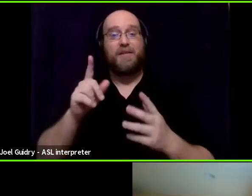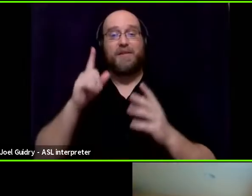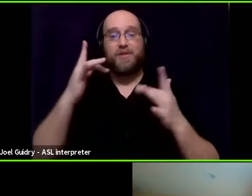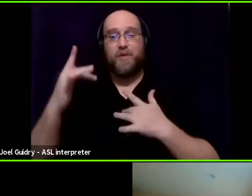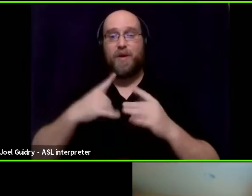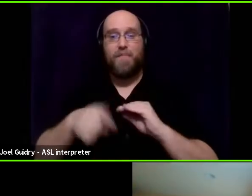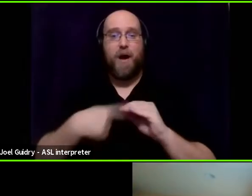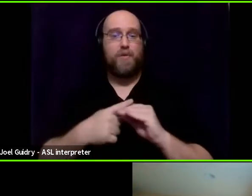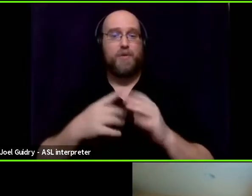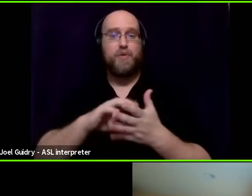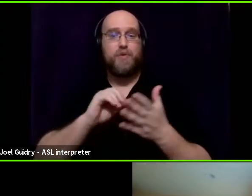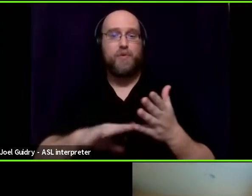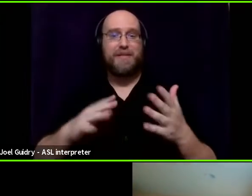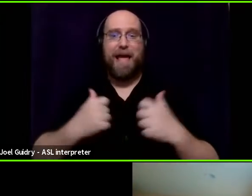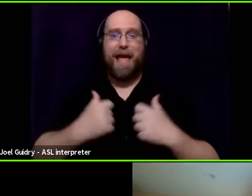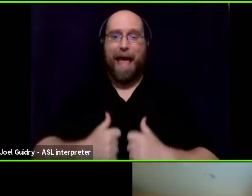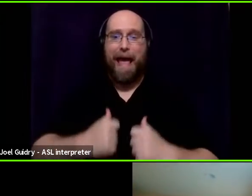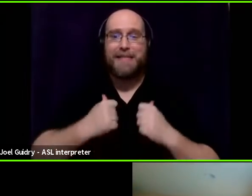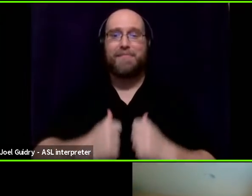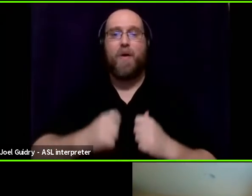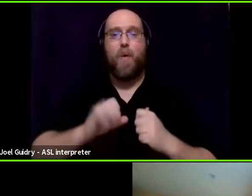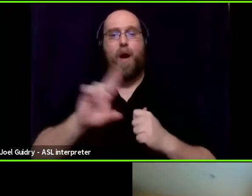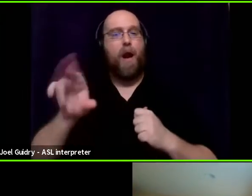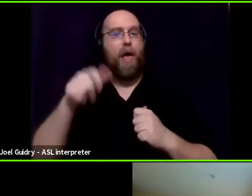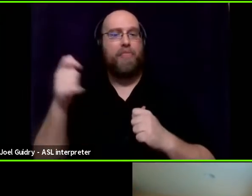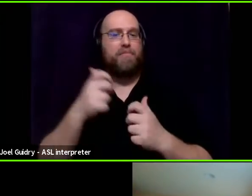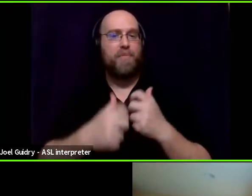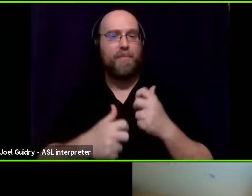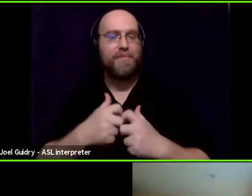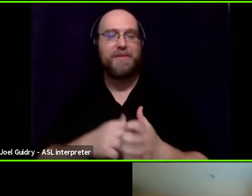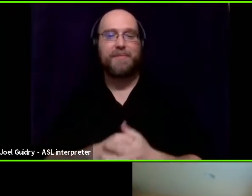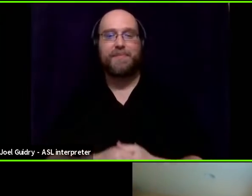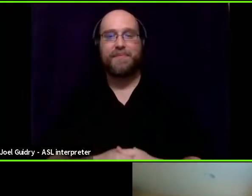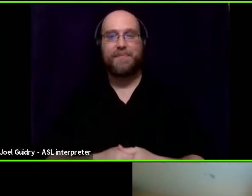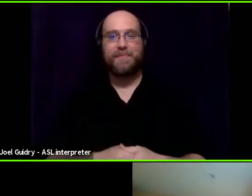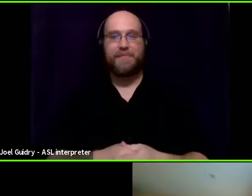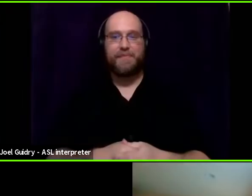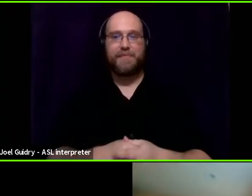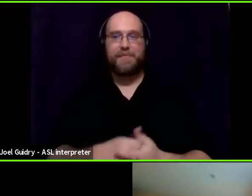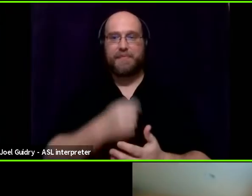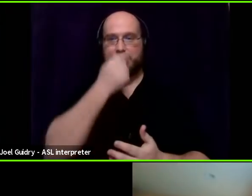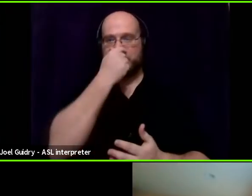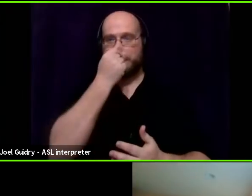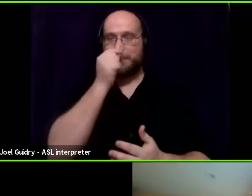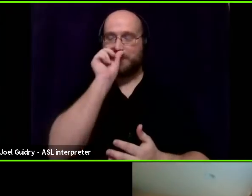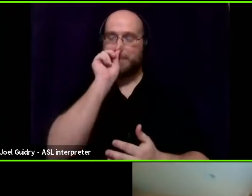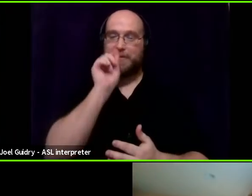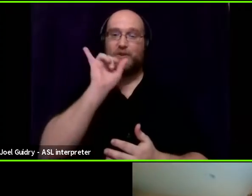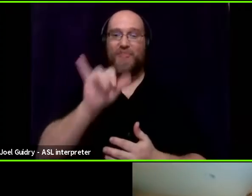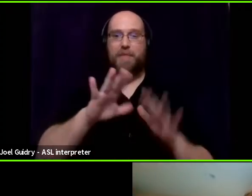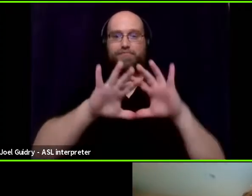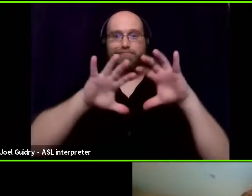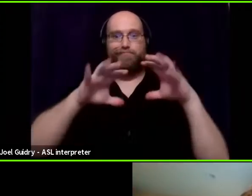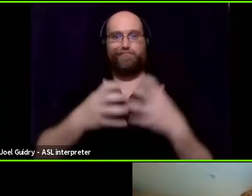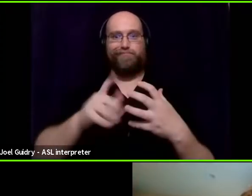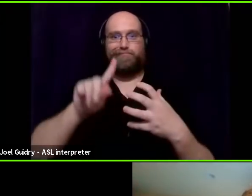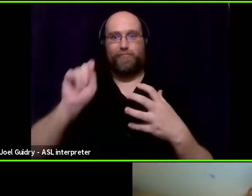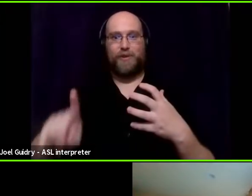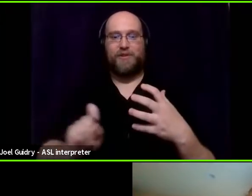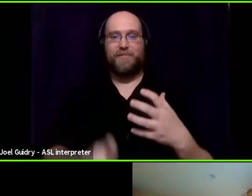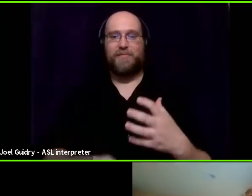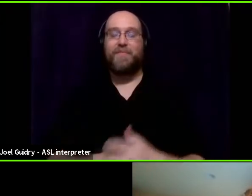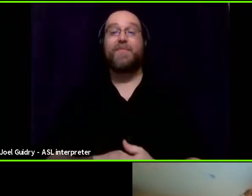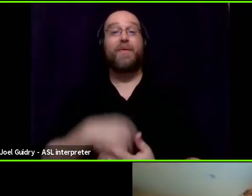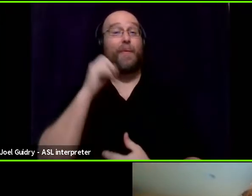forcing teachers to choose between hybrid or being reassigned or putting on leave. So that's that batch, Jen. Okay, there's a lot in